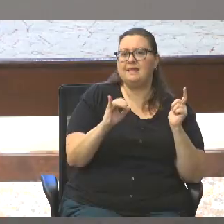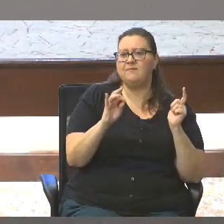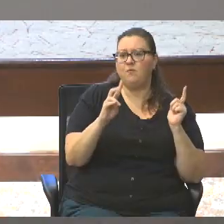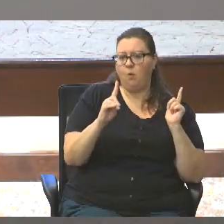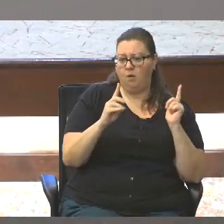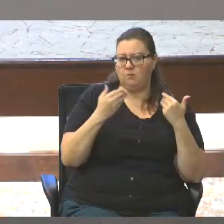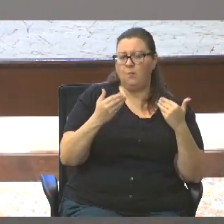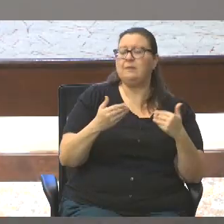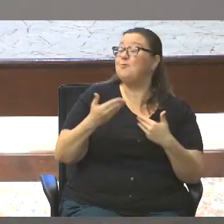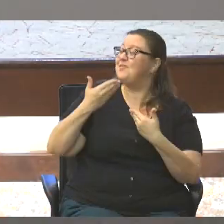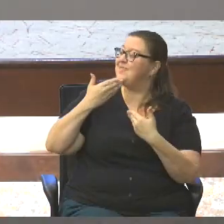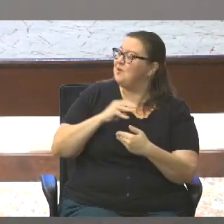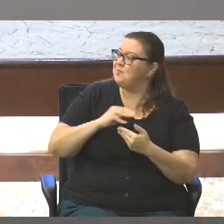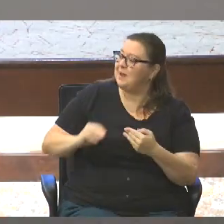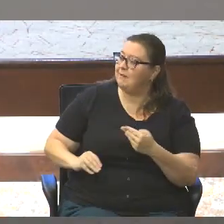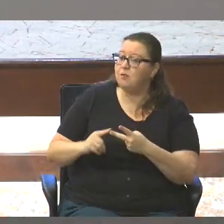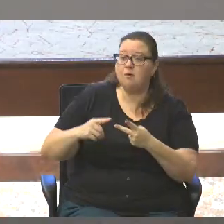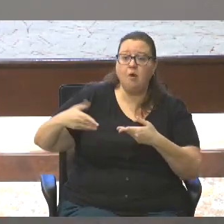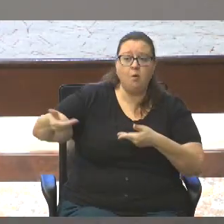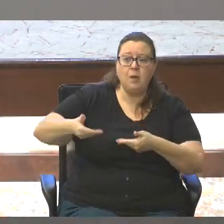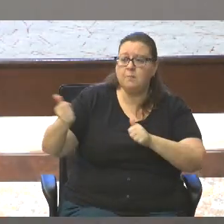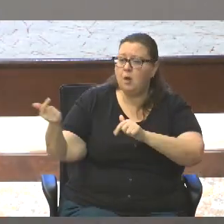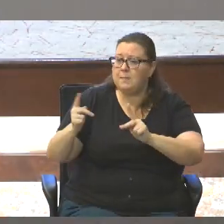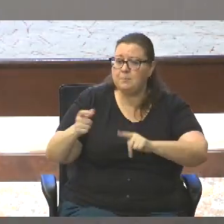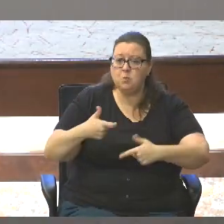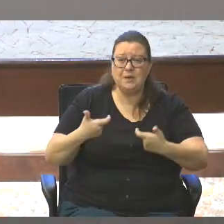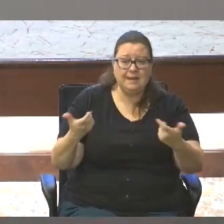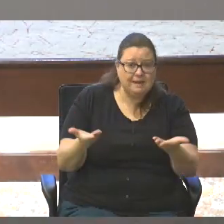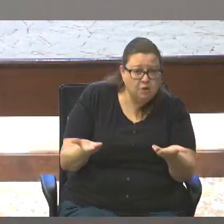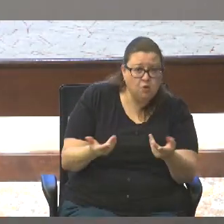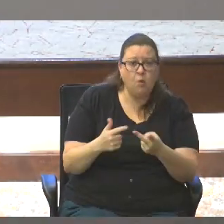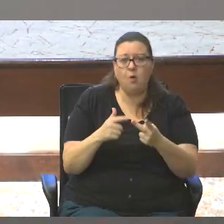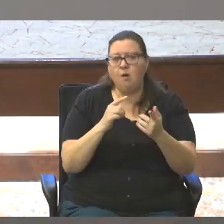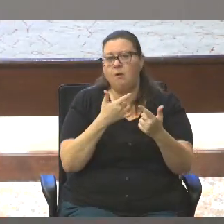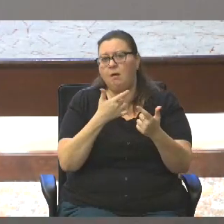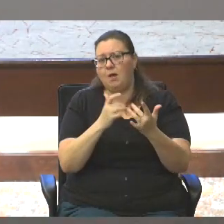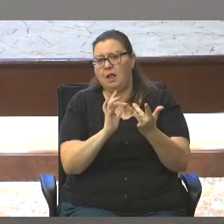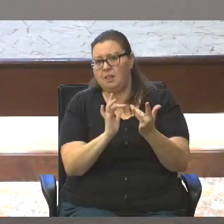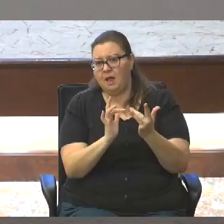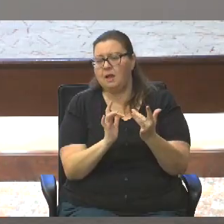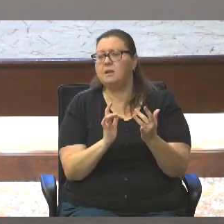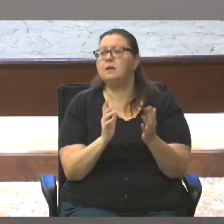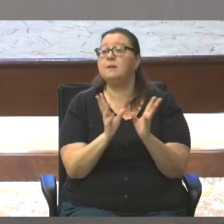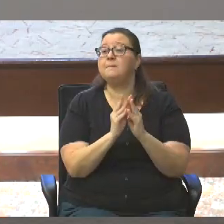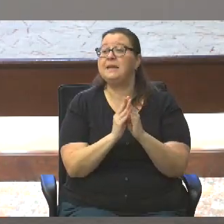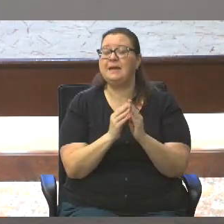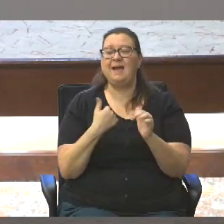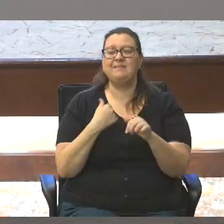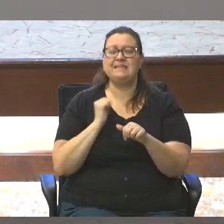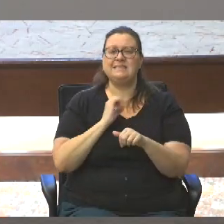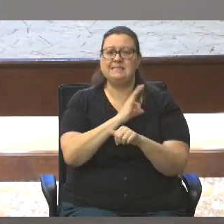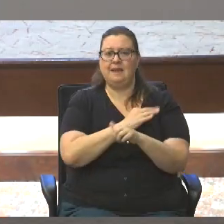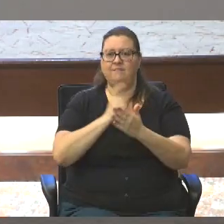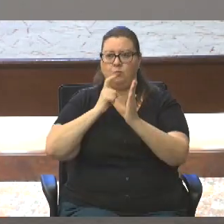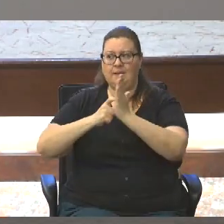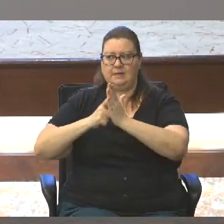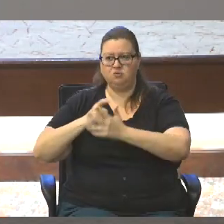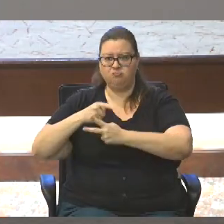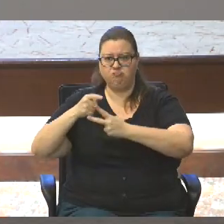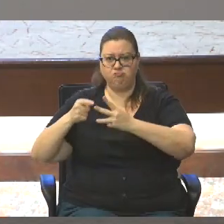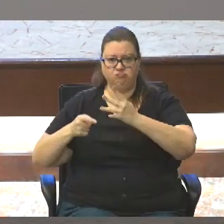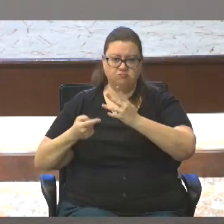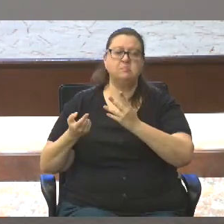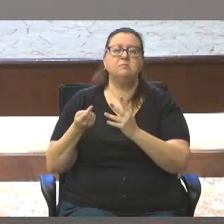Mayor. Welcome to all those in attendance and watching online. I want to start the meeting off with a couple of employee recognitions. First and